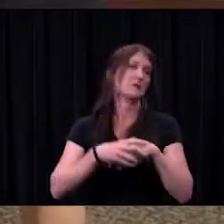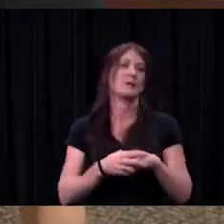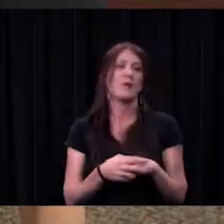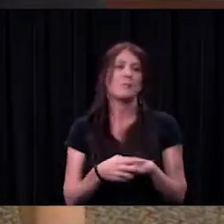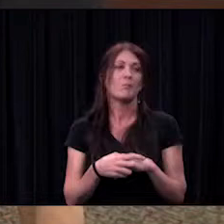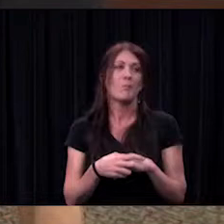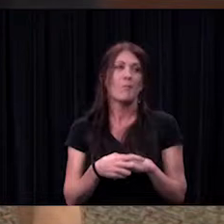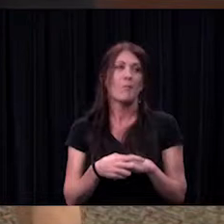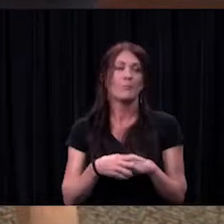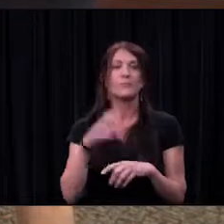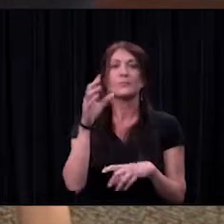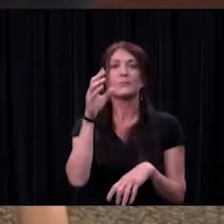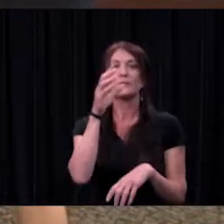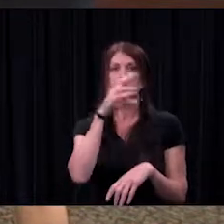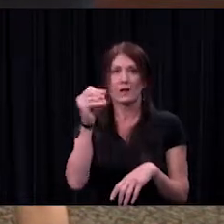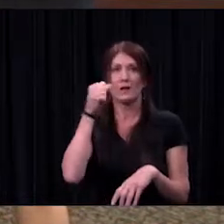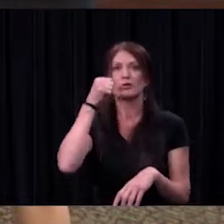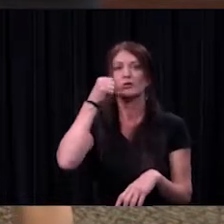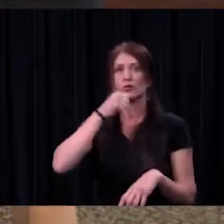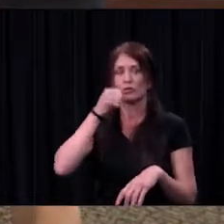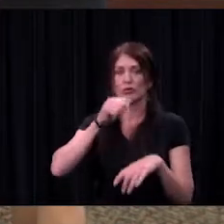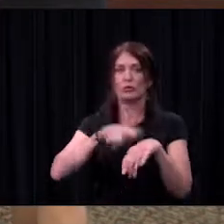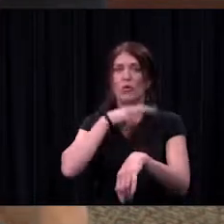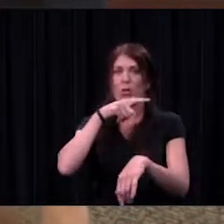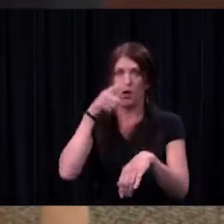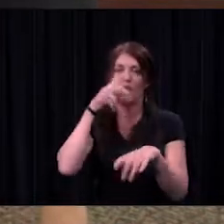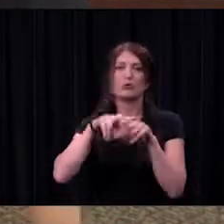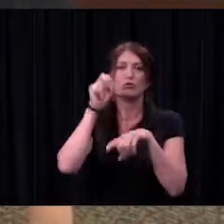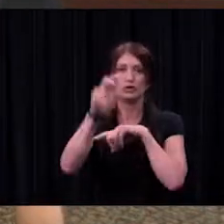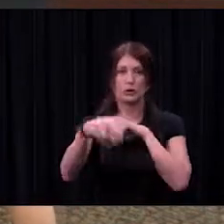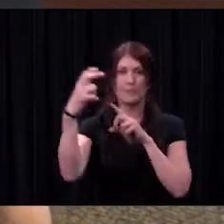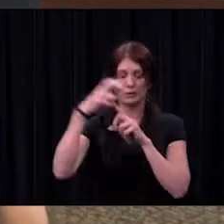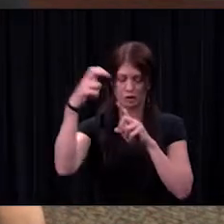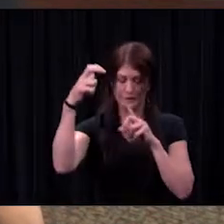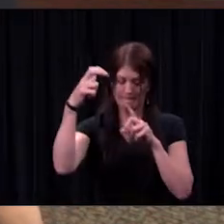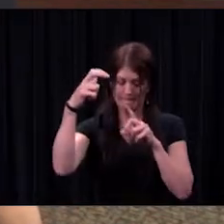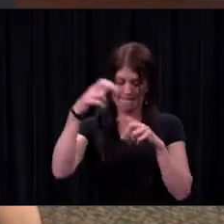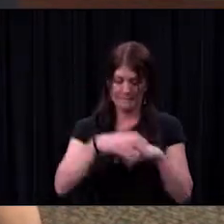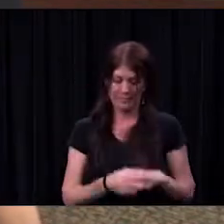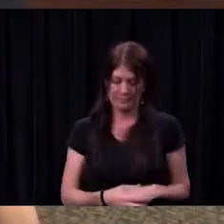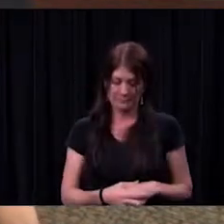300 meter hurdles and girls long jump champion, Jaleesa McWashington.